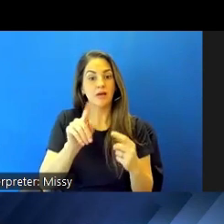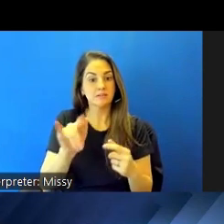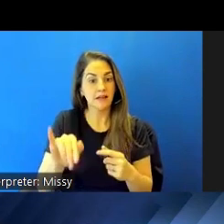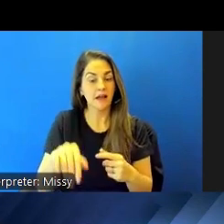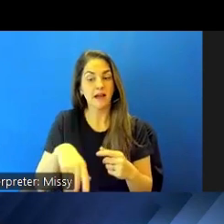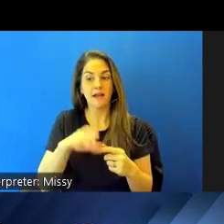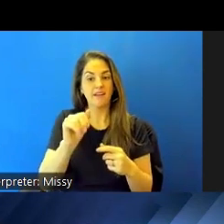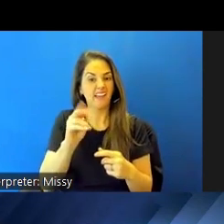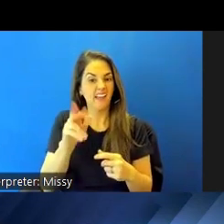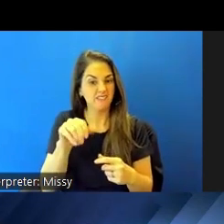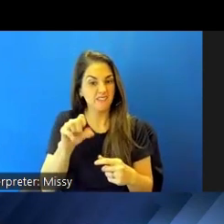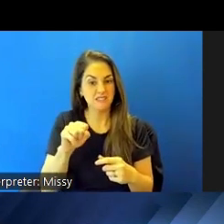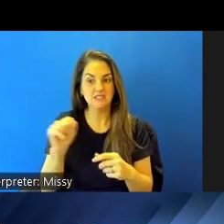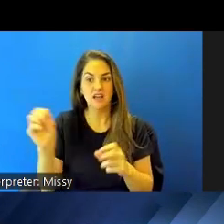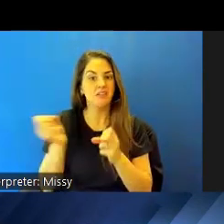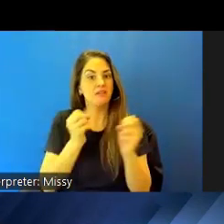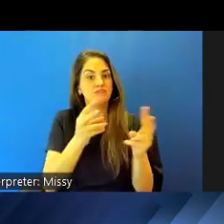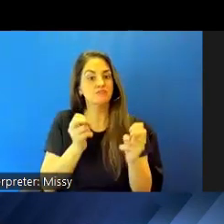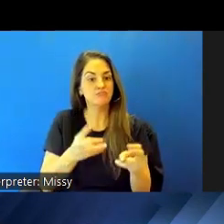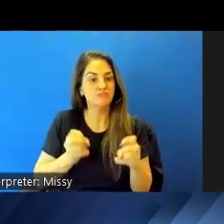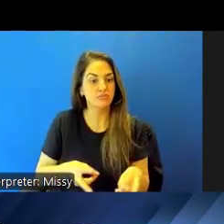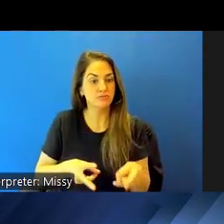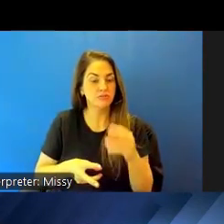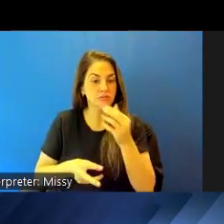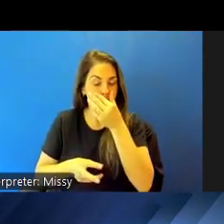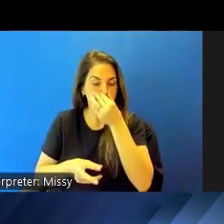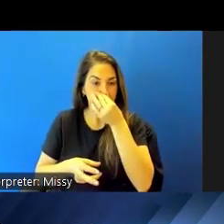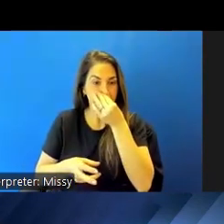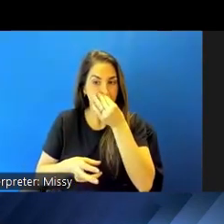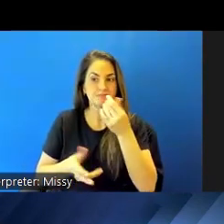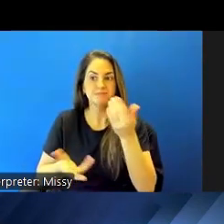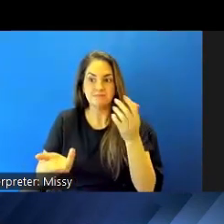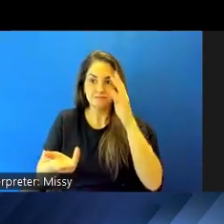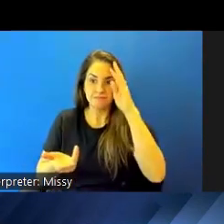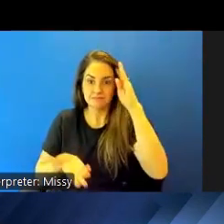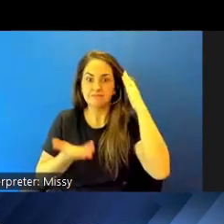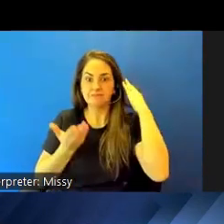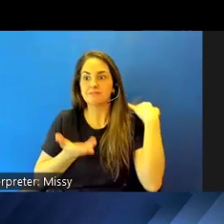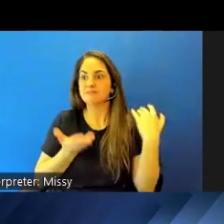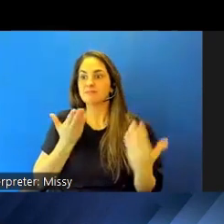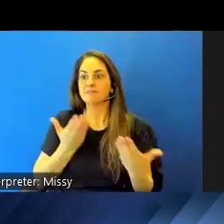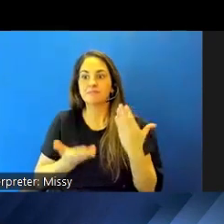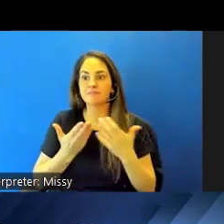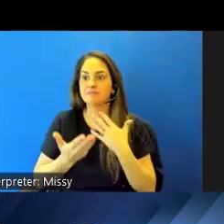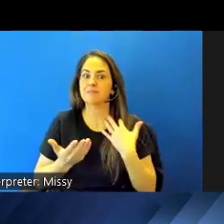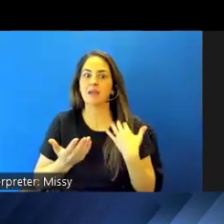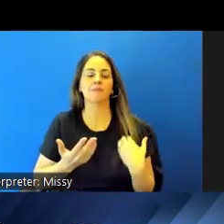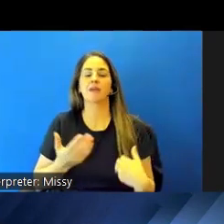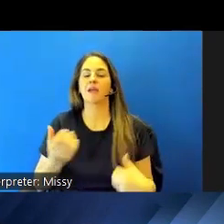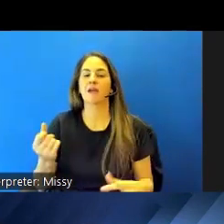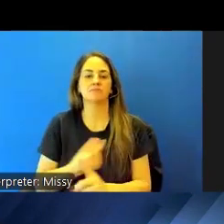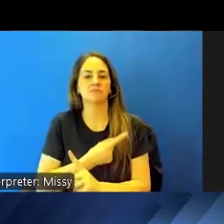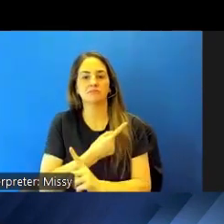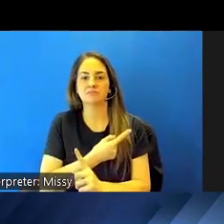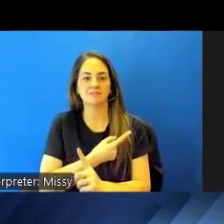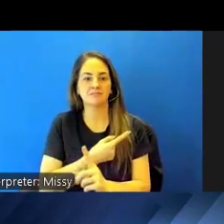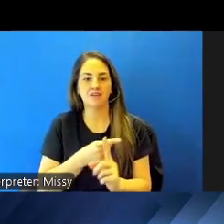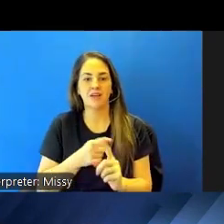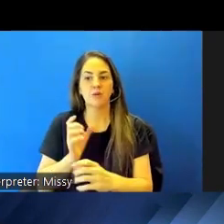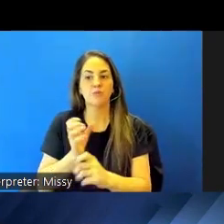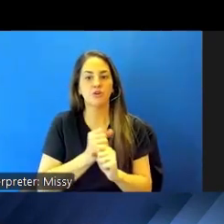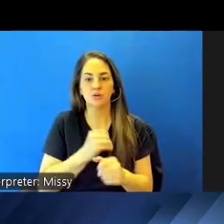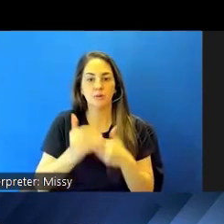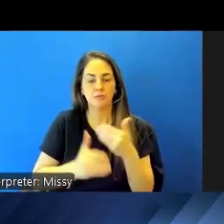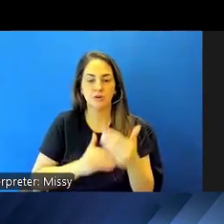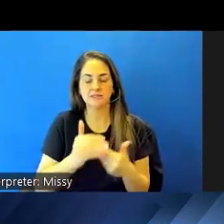the Canvas classroom space that might totally sidestep the procurement process